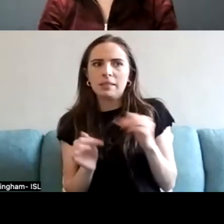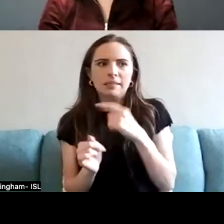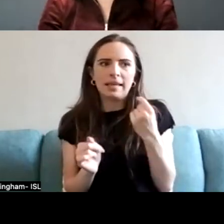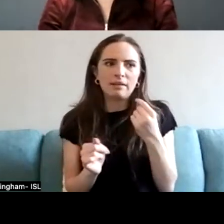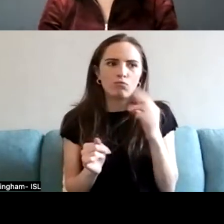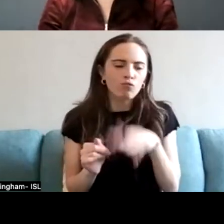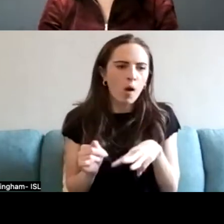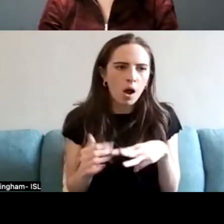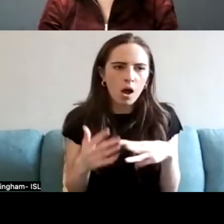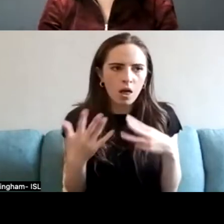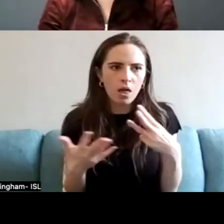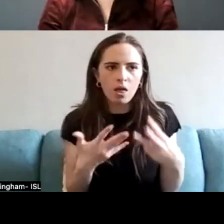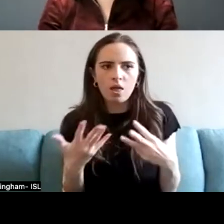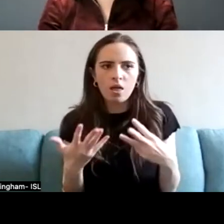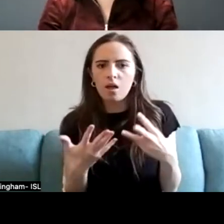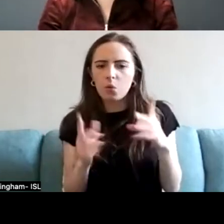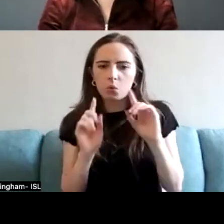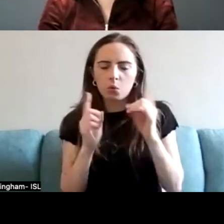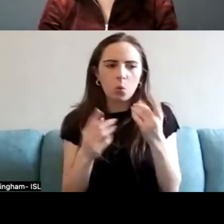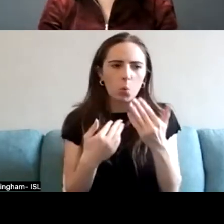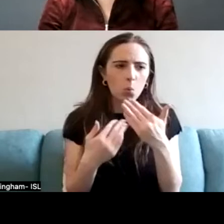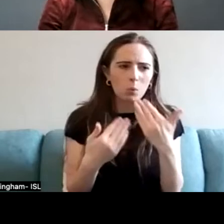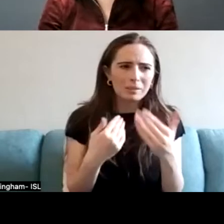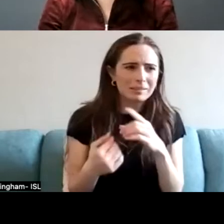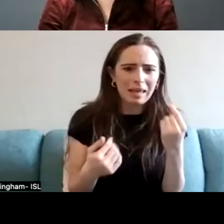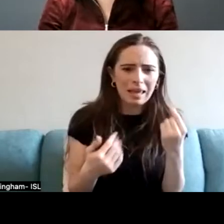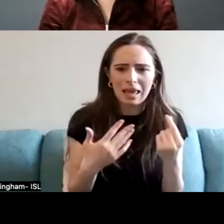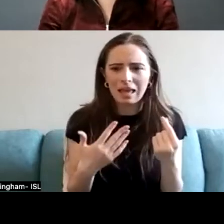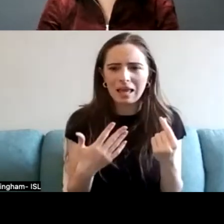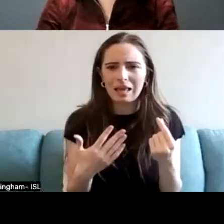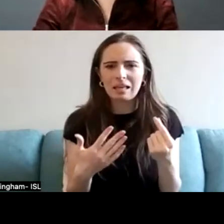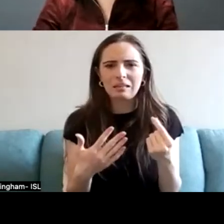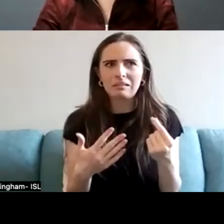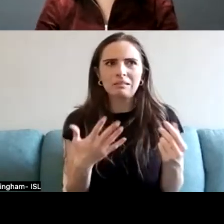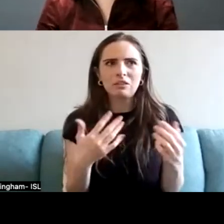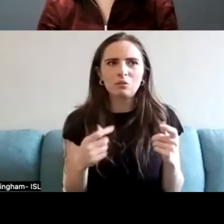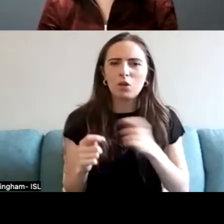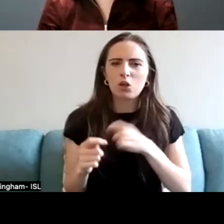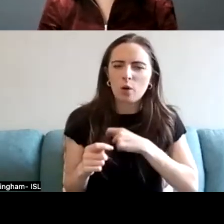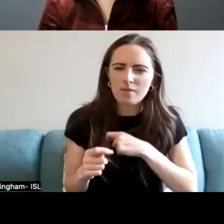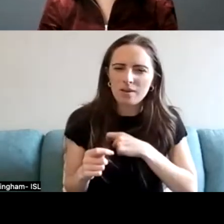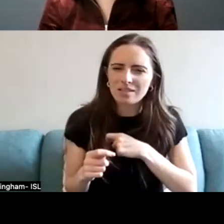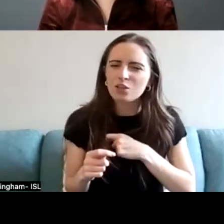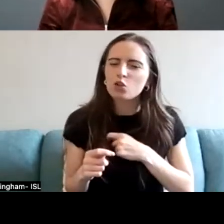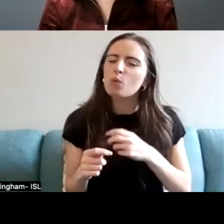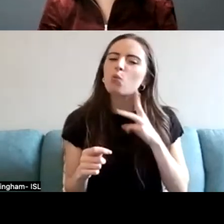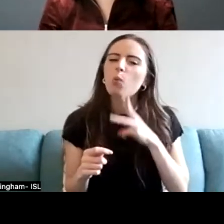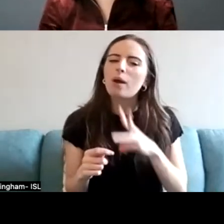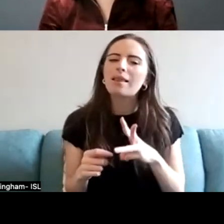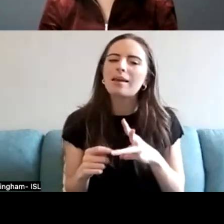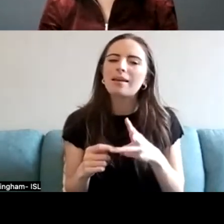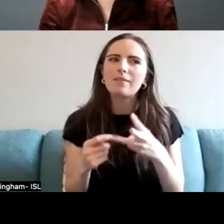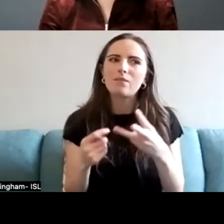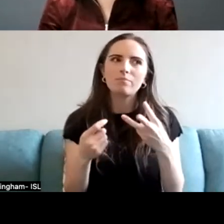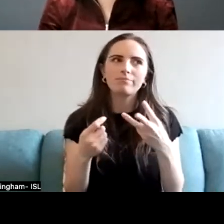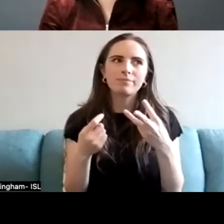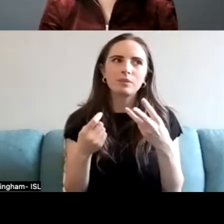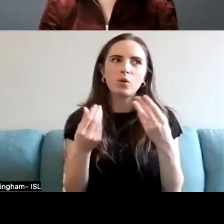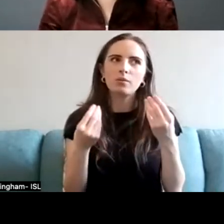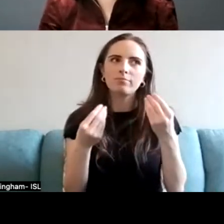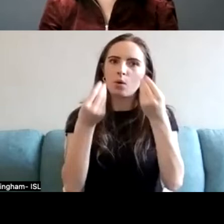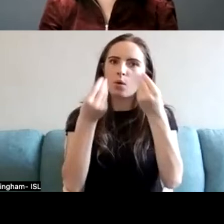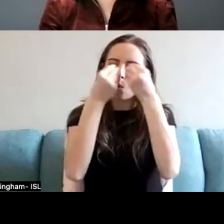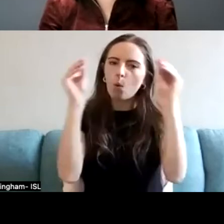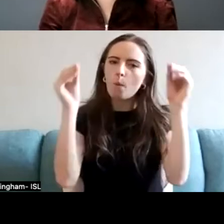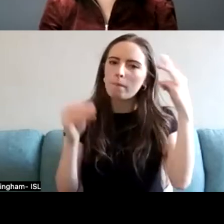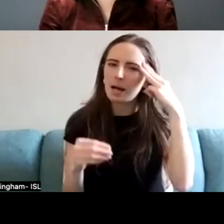or you don't know what to say. And just be willing, have an open mind. Don't be afraid